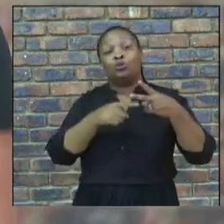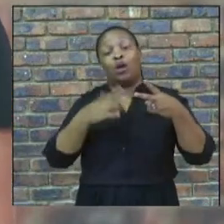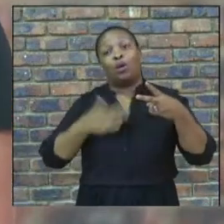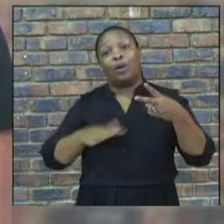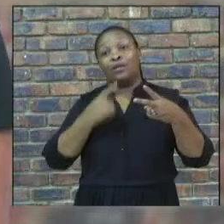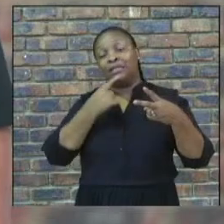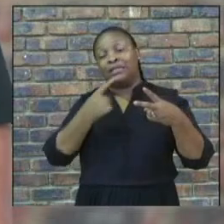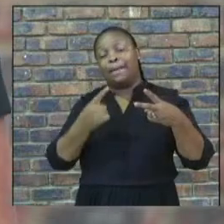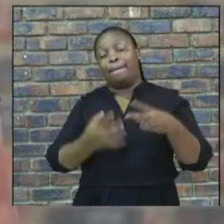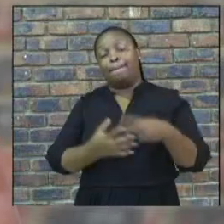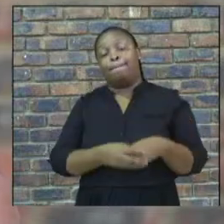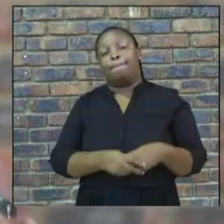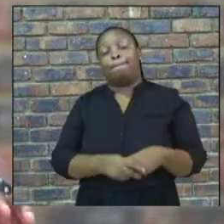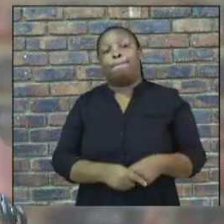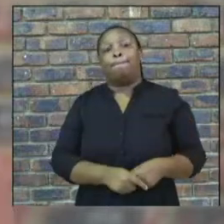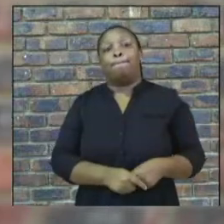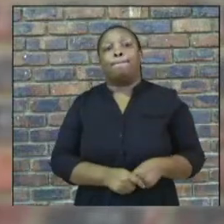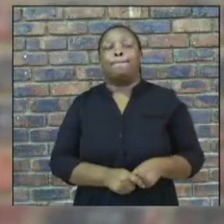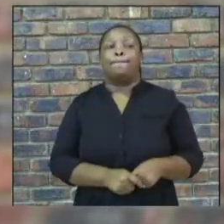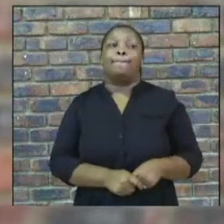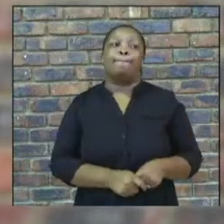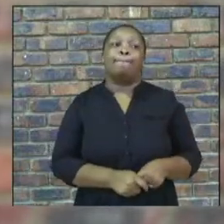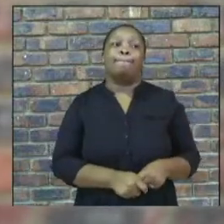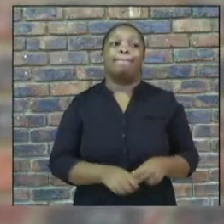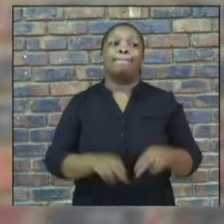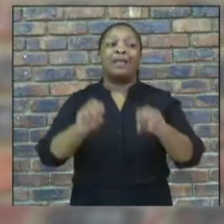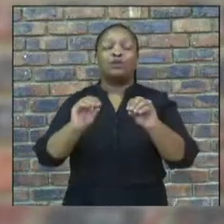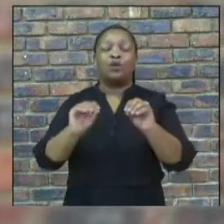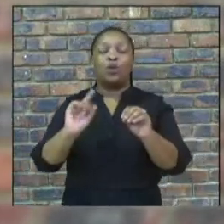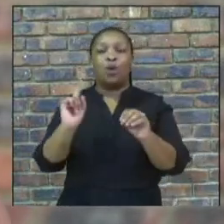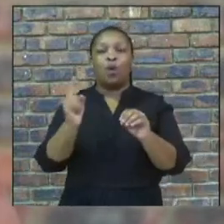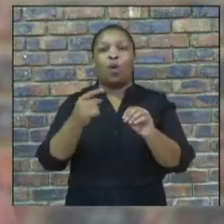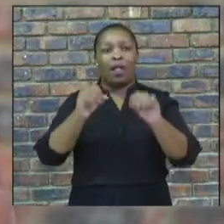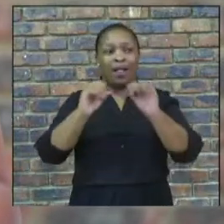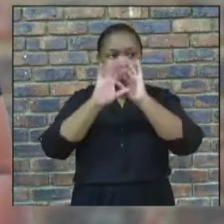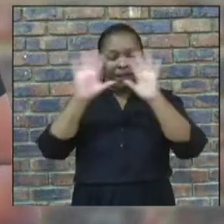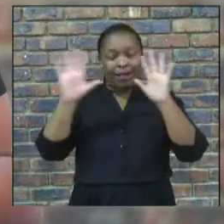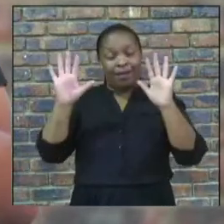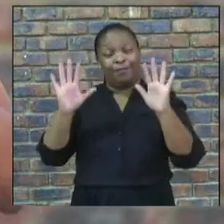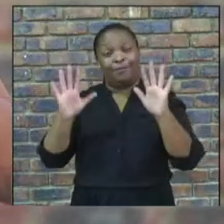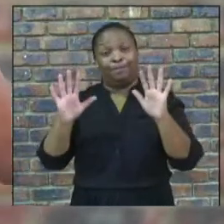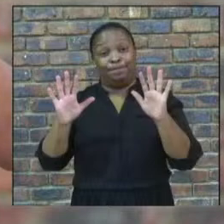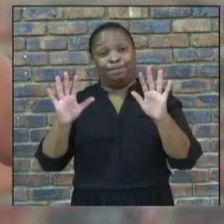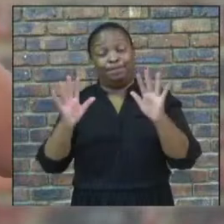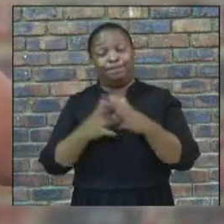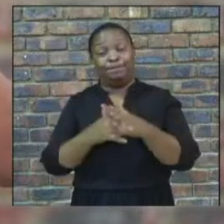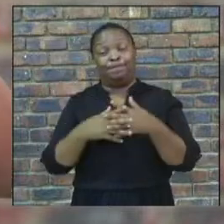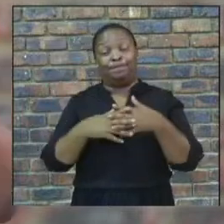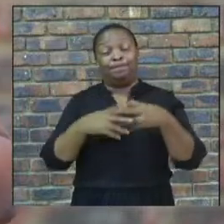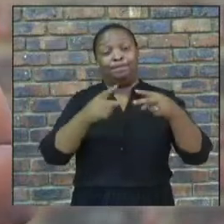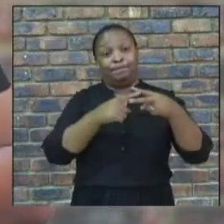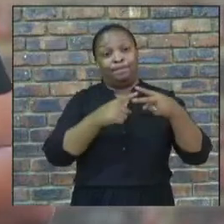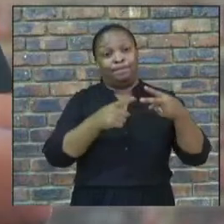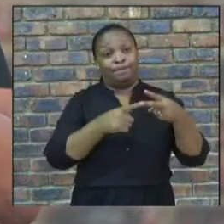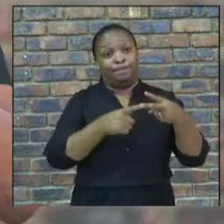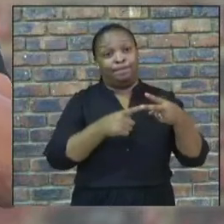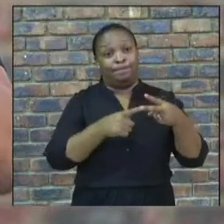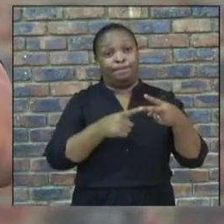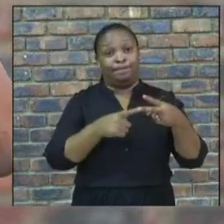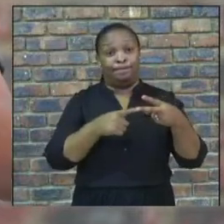mention. Agere, so that we don't muddy our process. 2-3